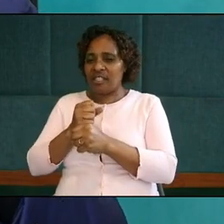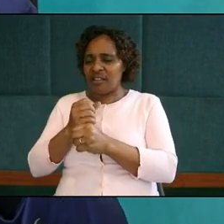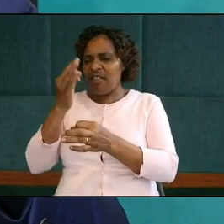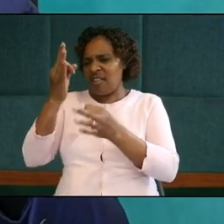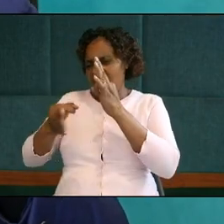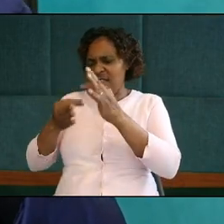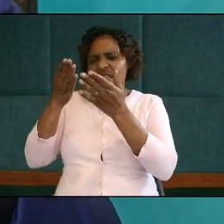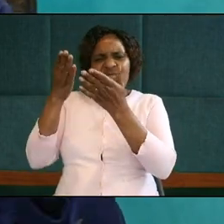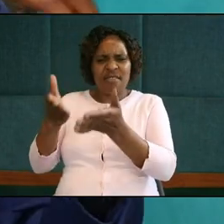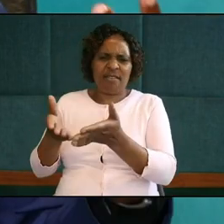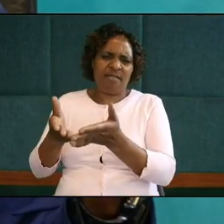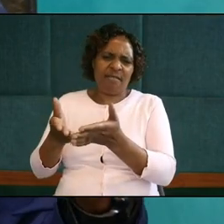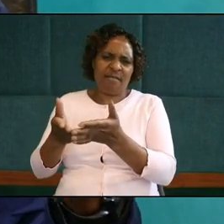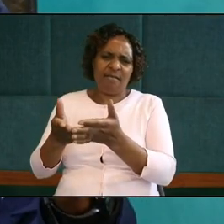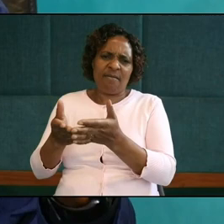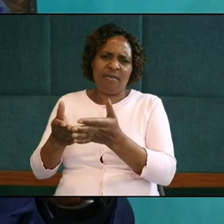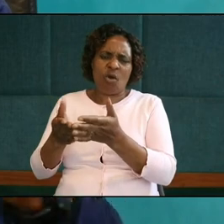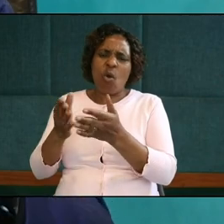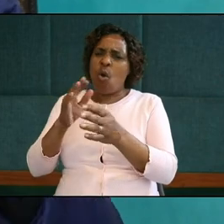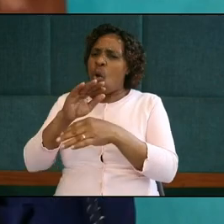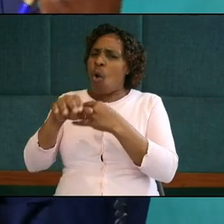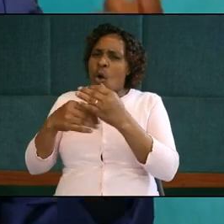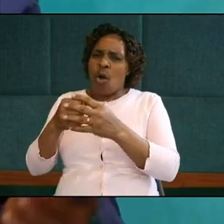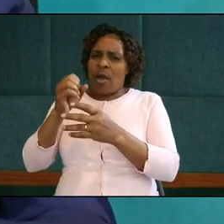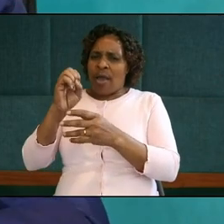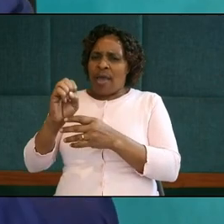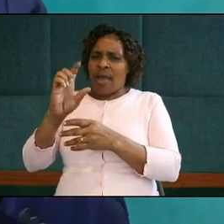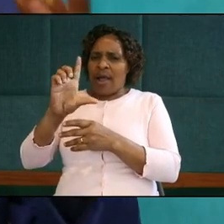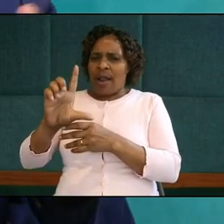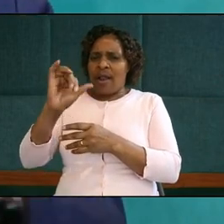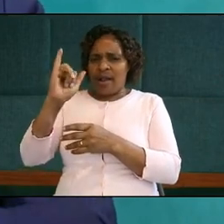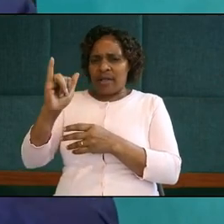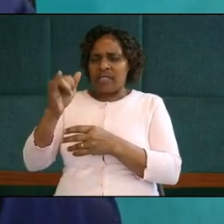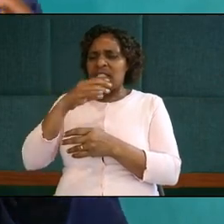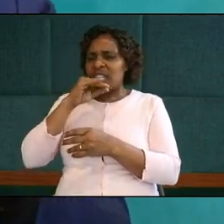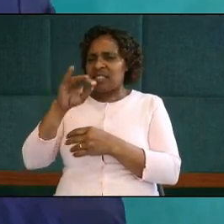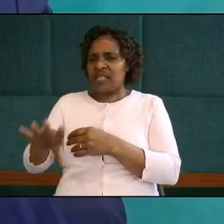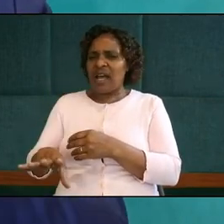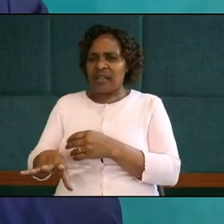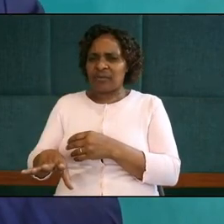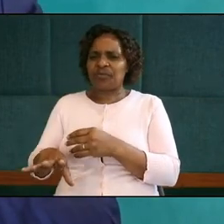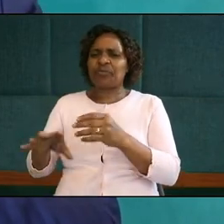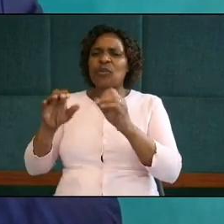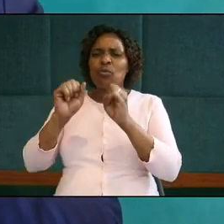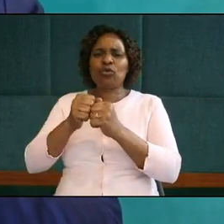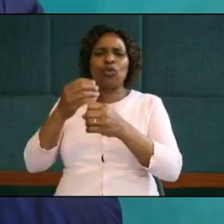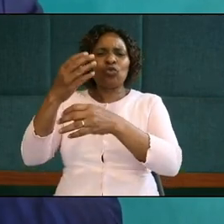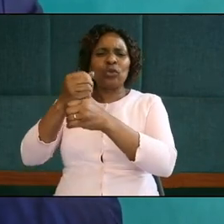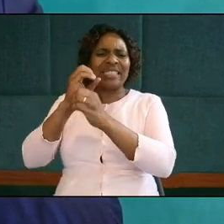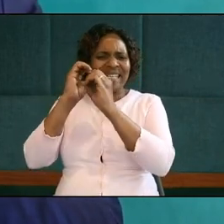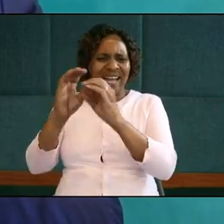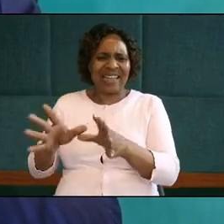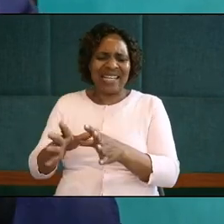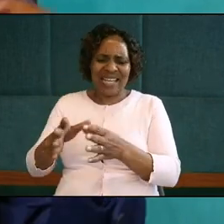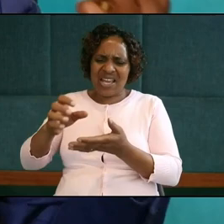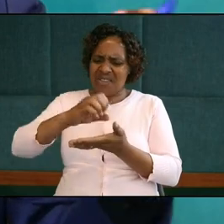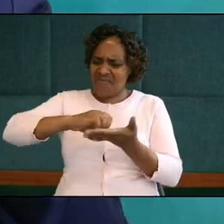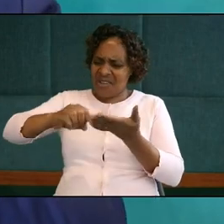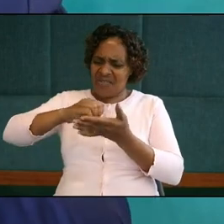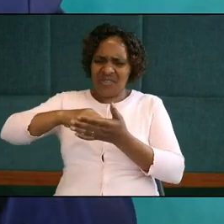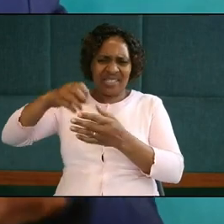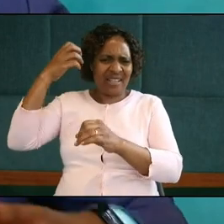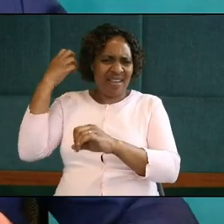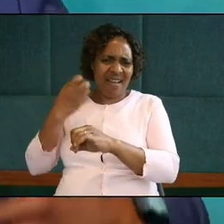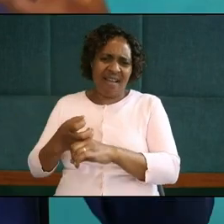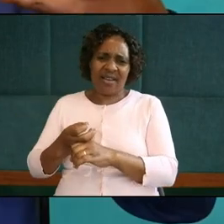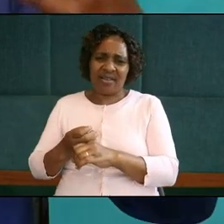know. They had Eli's bad sons, you know. They have just been in a tumultuous, you know, sort of environment, you know. And now